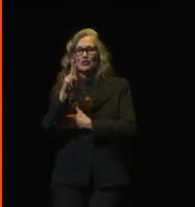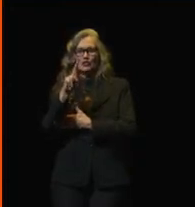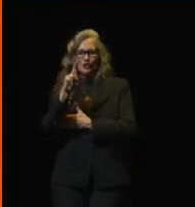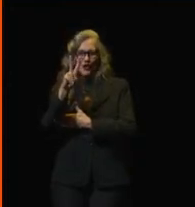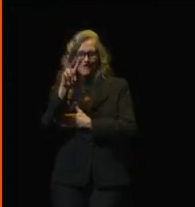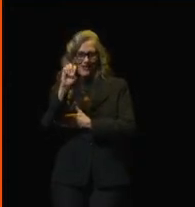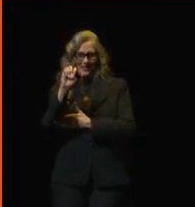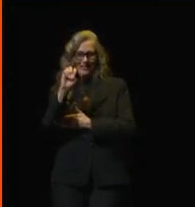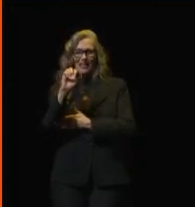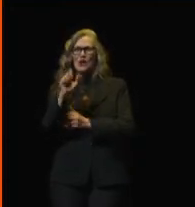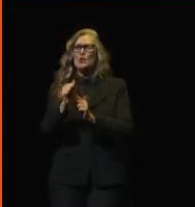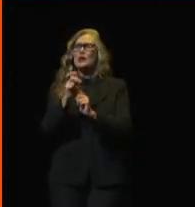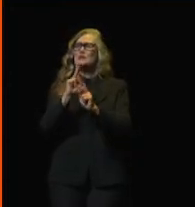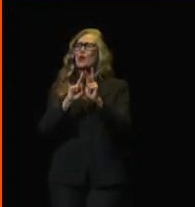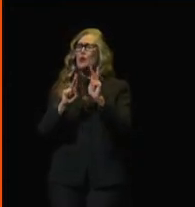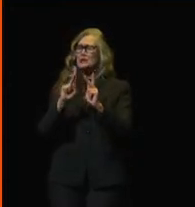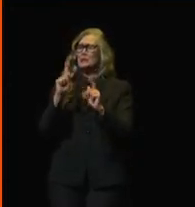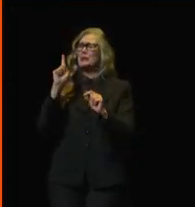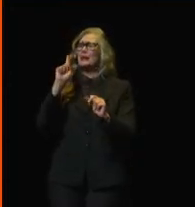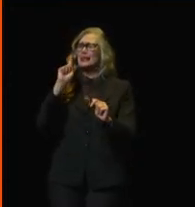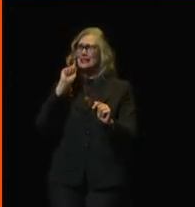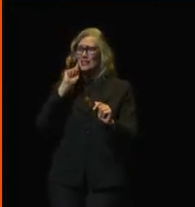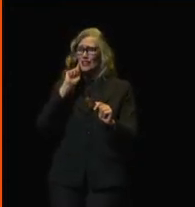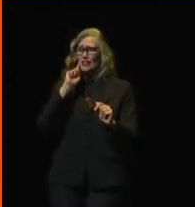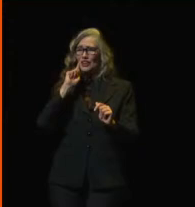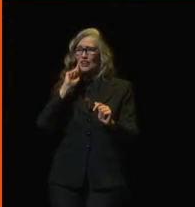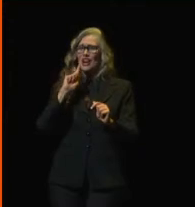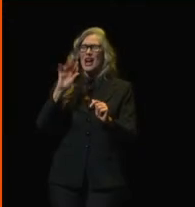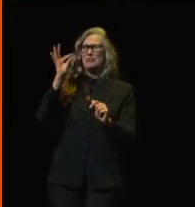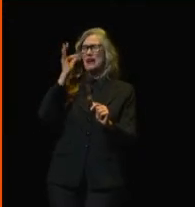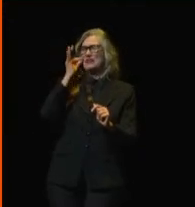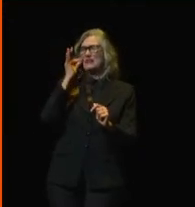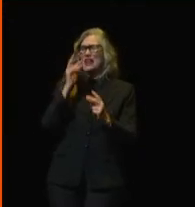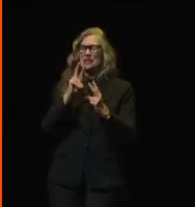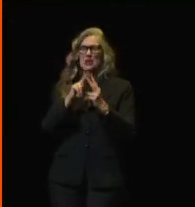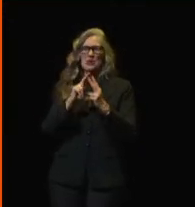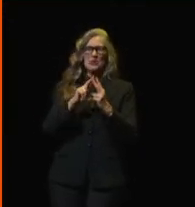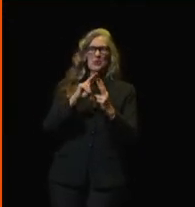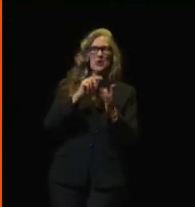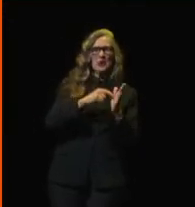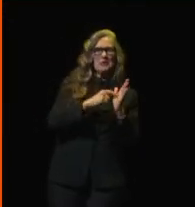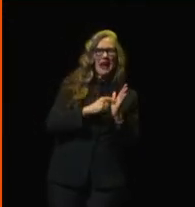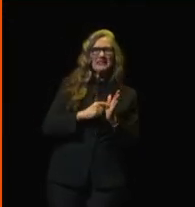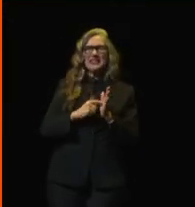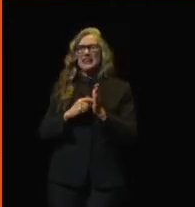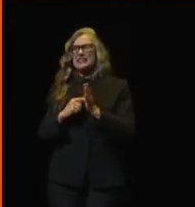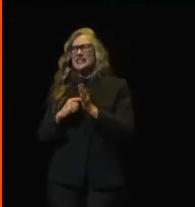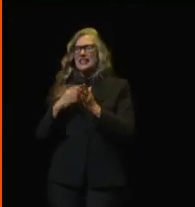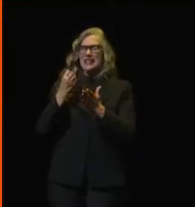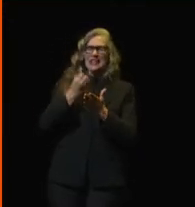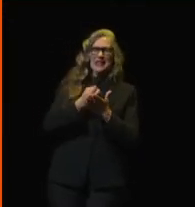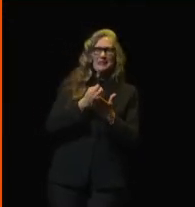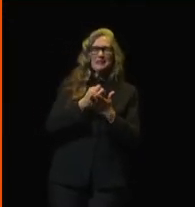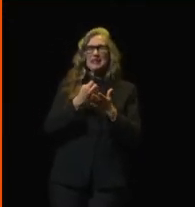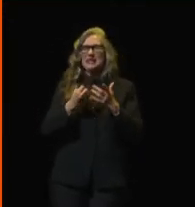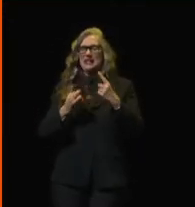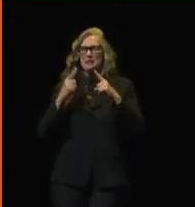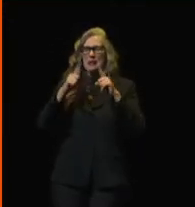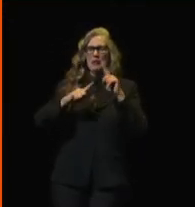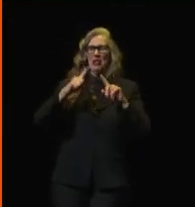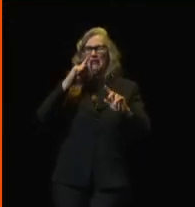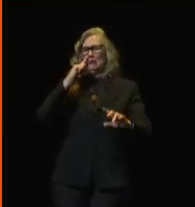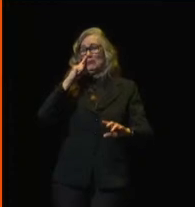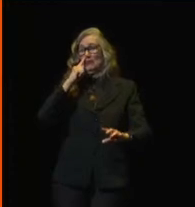about monetary policy and the Fed's dual mandate for price stability and full employment, their eyes glaze over,